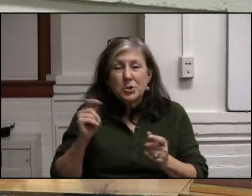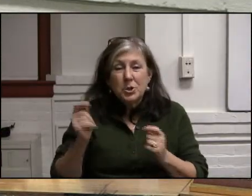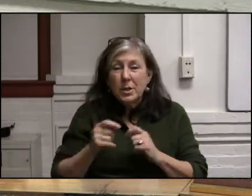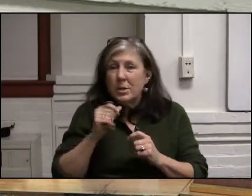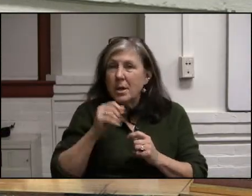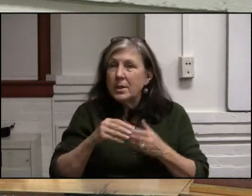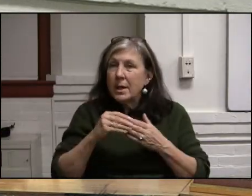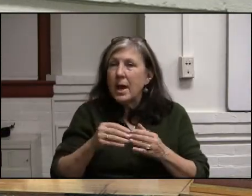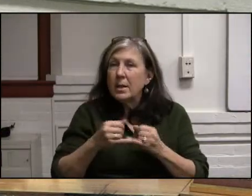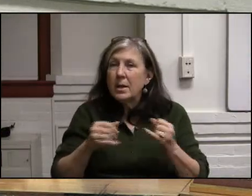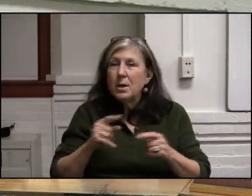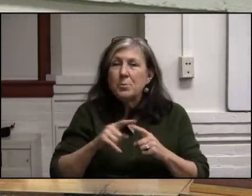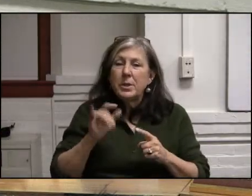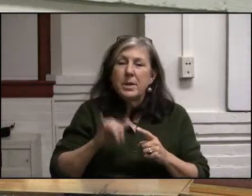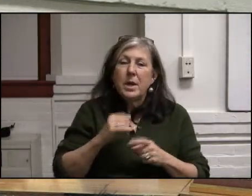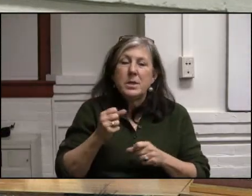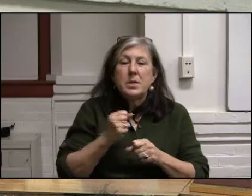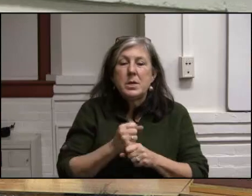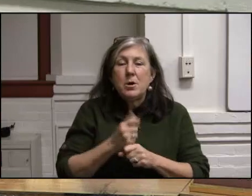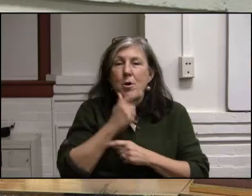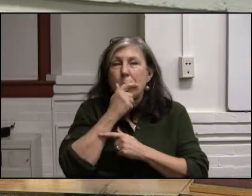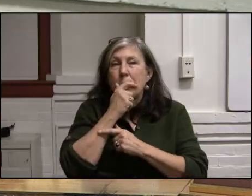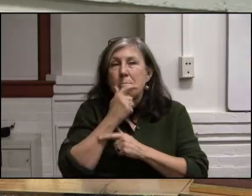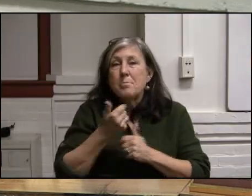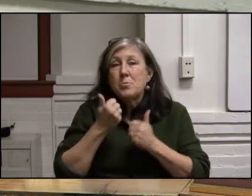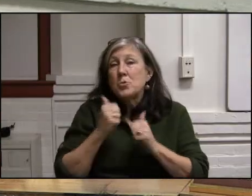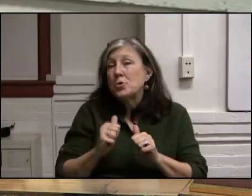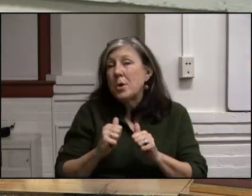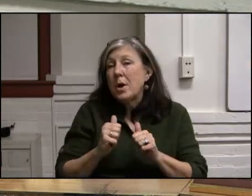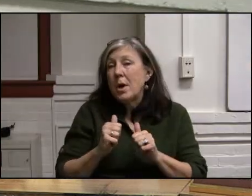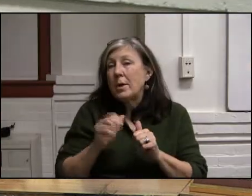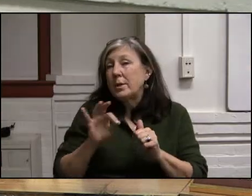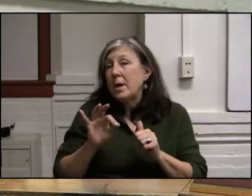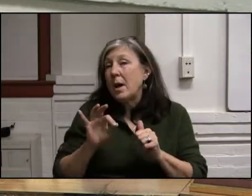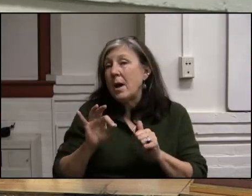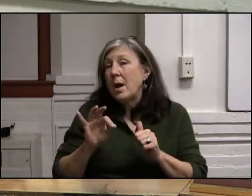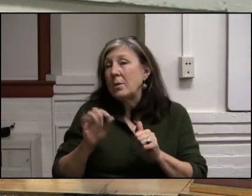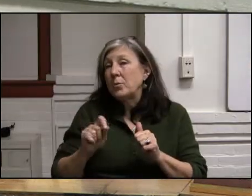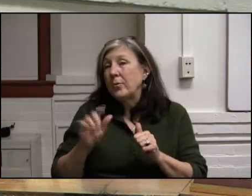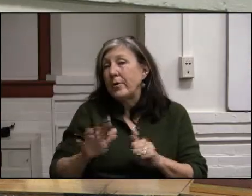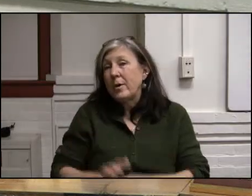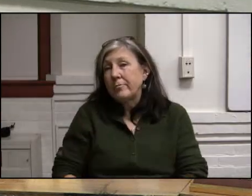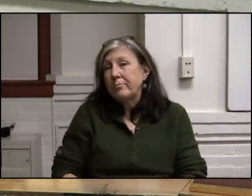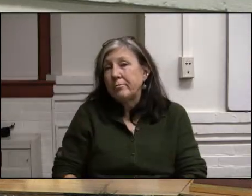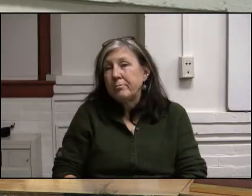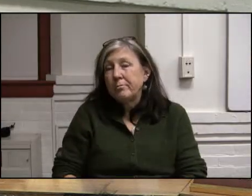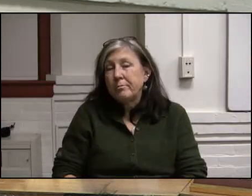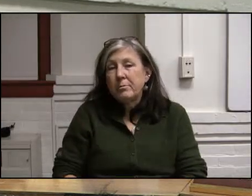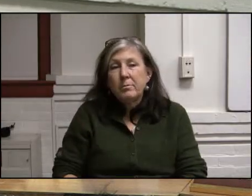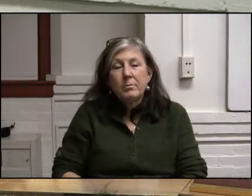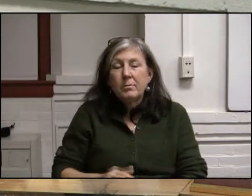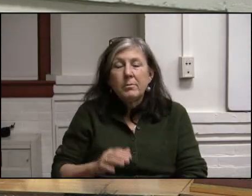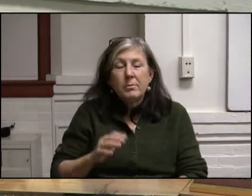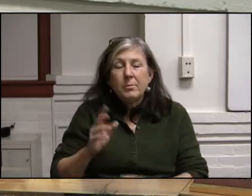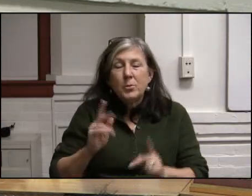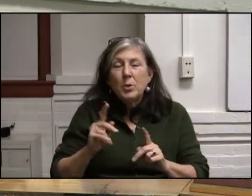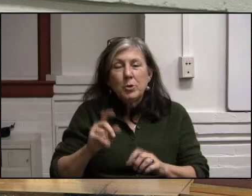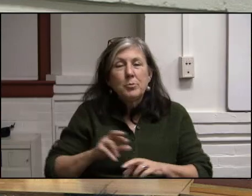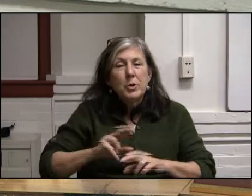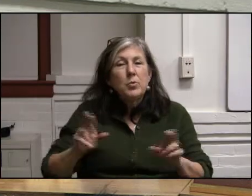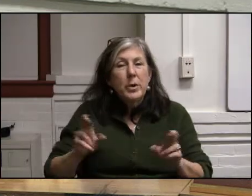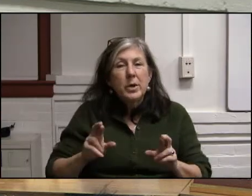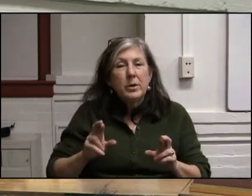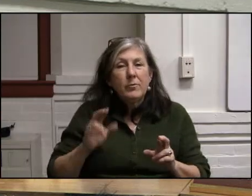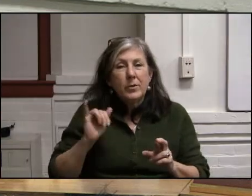guideline, but that year we decide we're going to take a chance and make it 9.5. So anyway, I just people should be ready for that